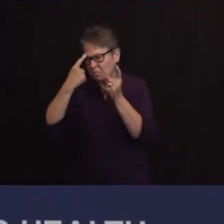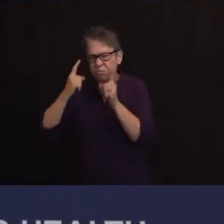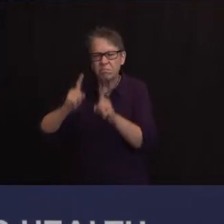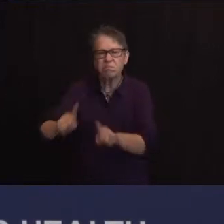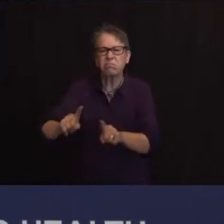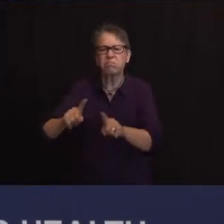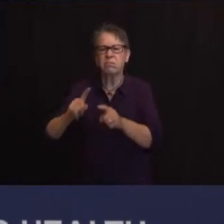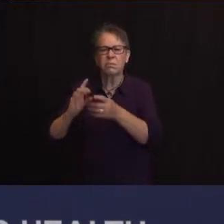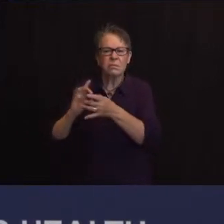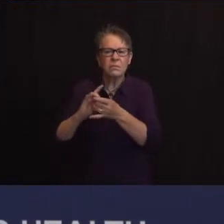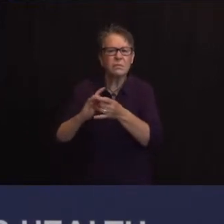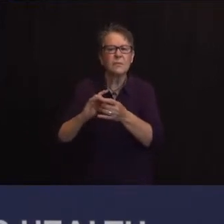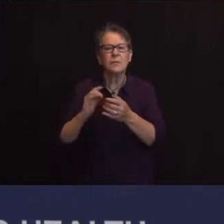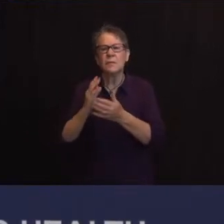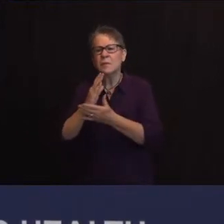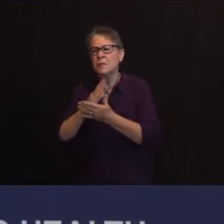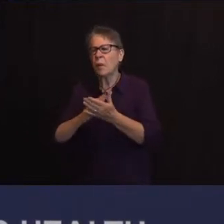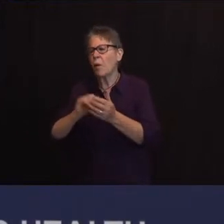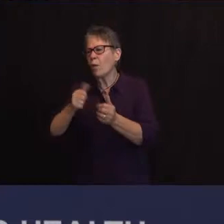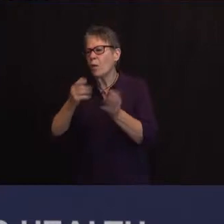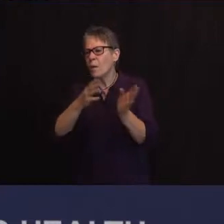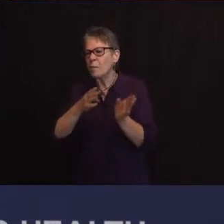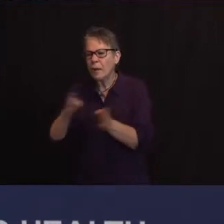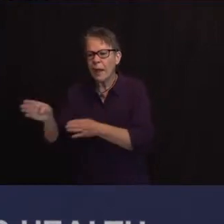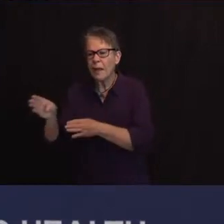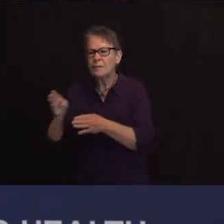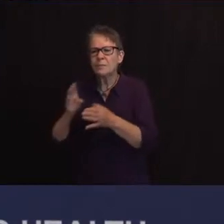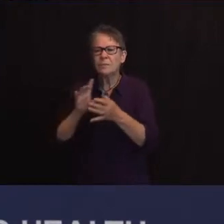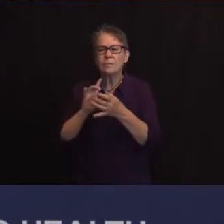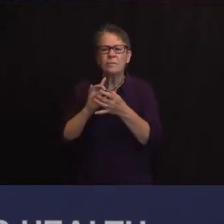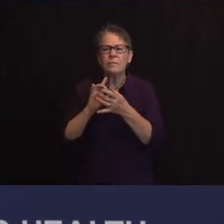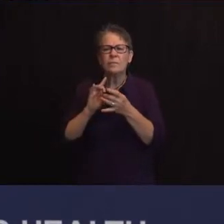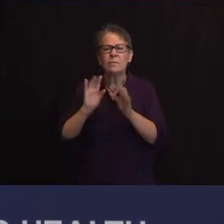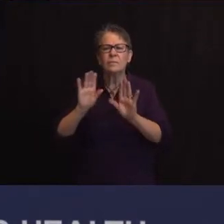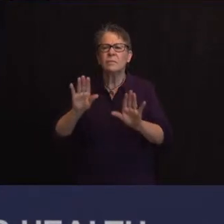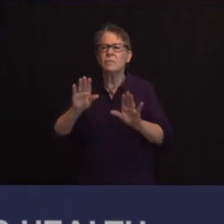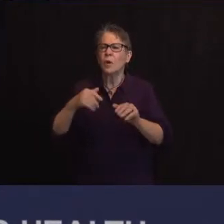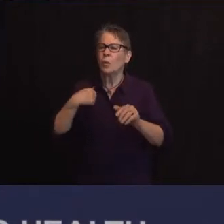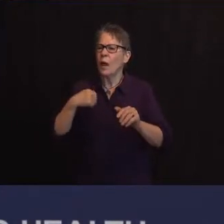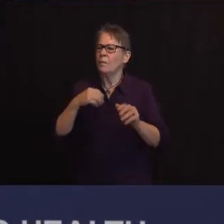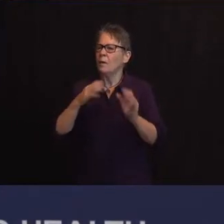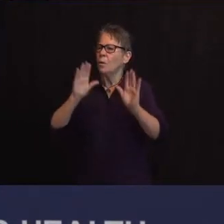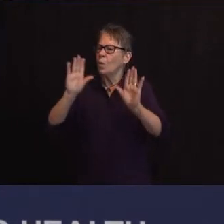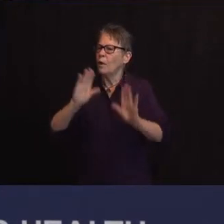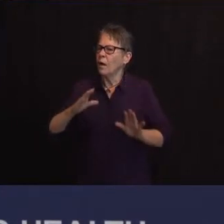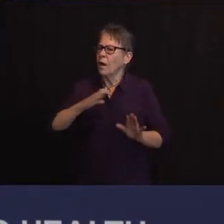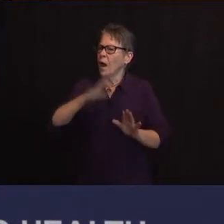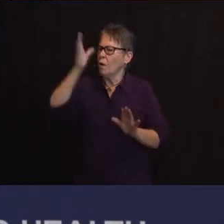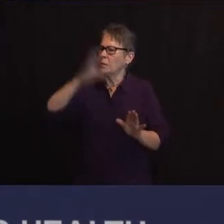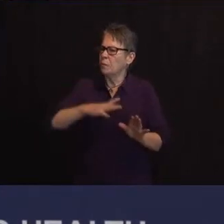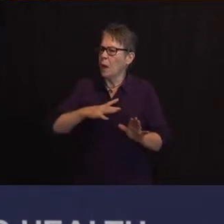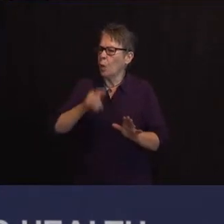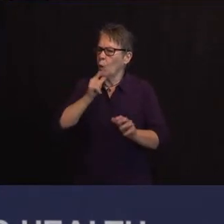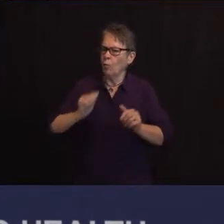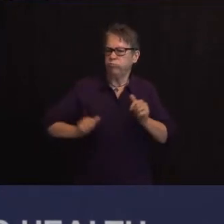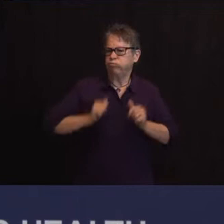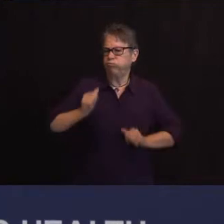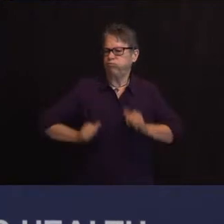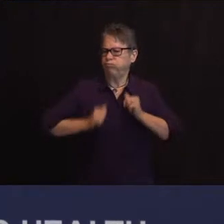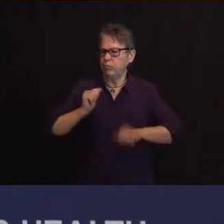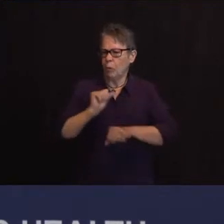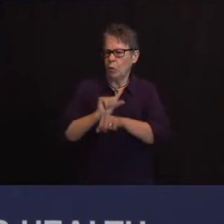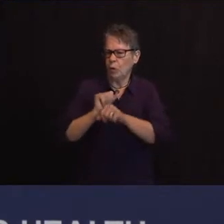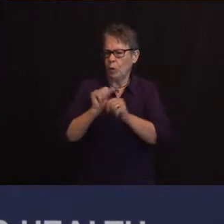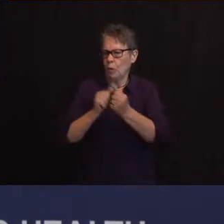the plan originally, and by the way, bless our congressman for standing up and being so forceful. I applaud them. You know, one was